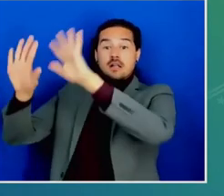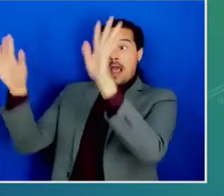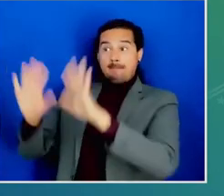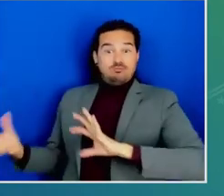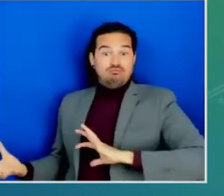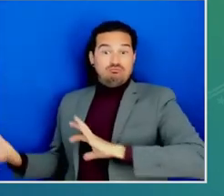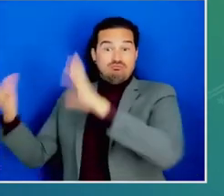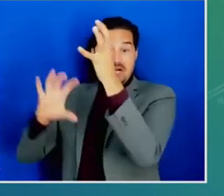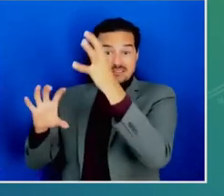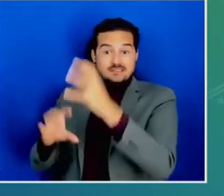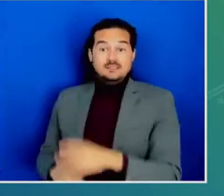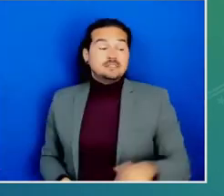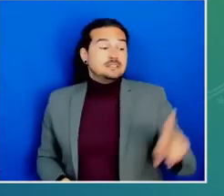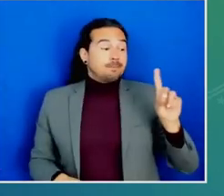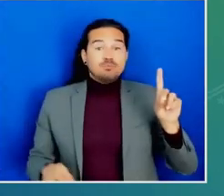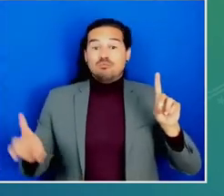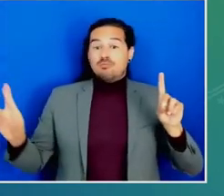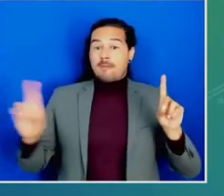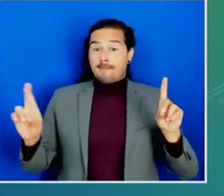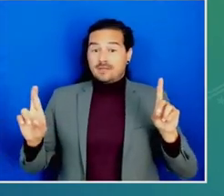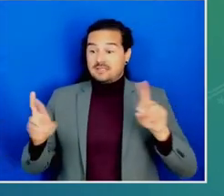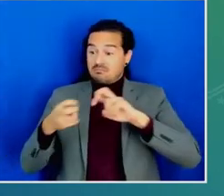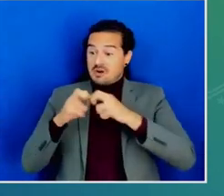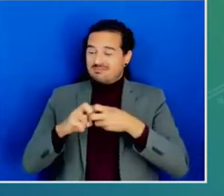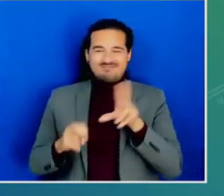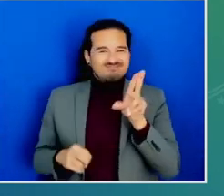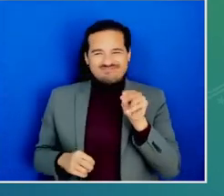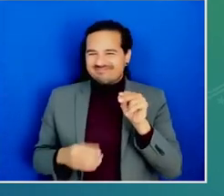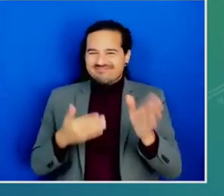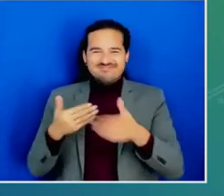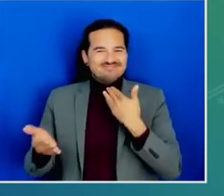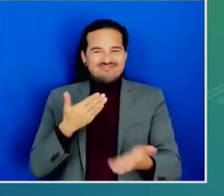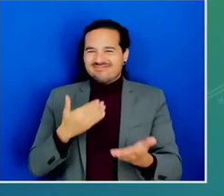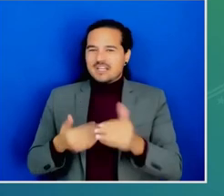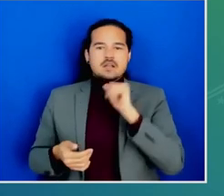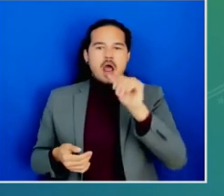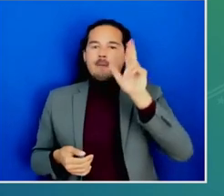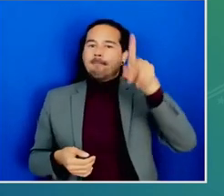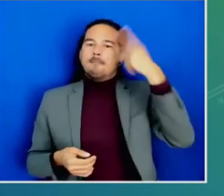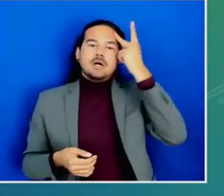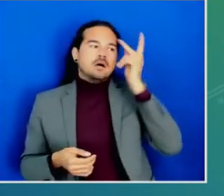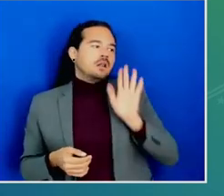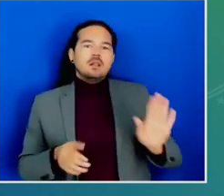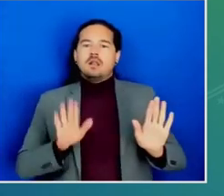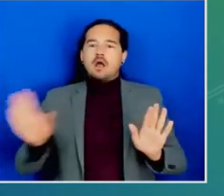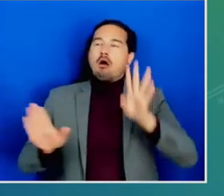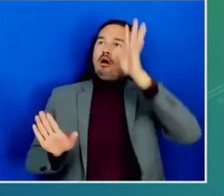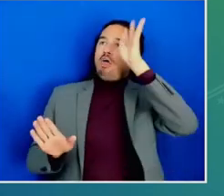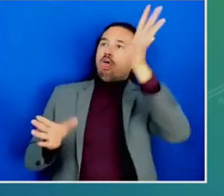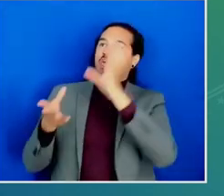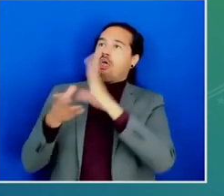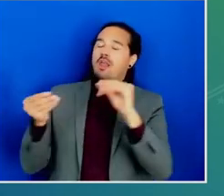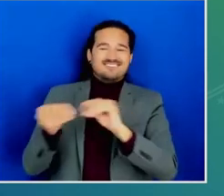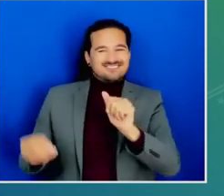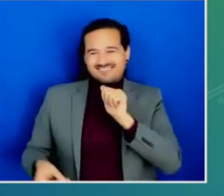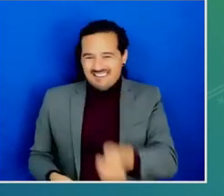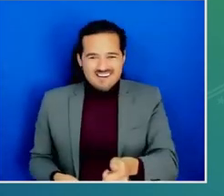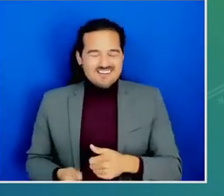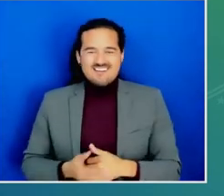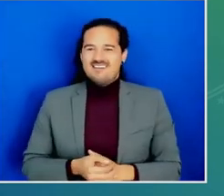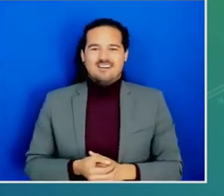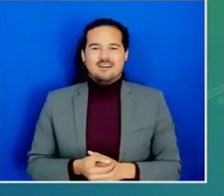issue, and it is not a hoax. It is an existential threat